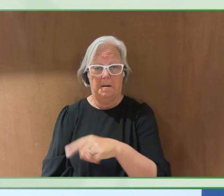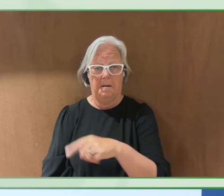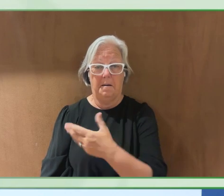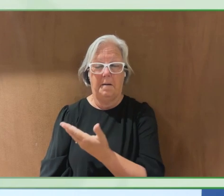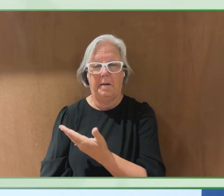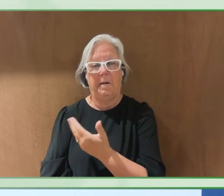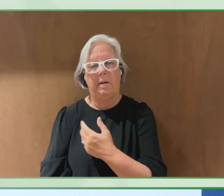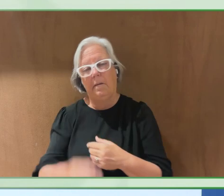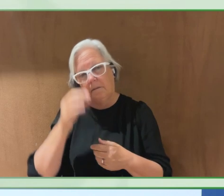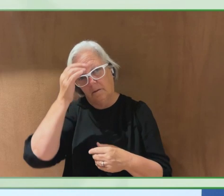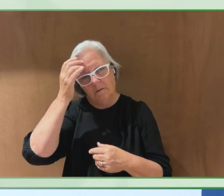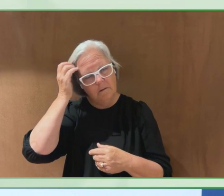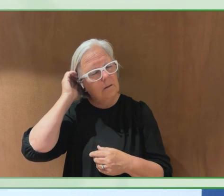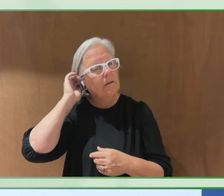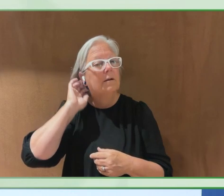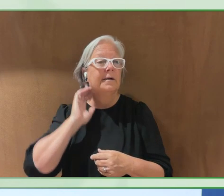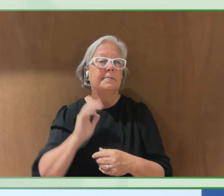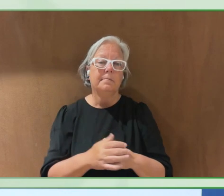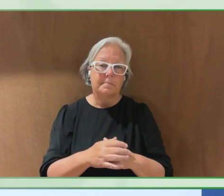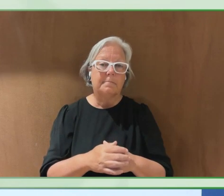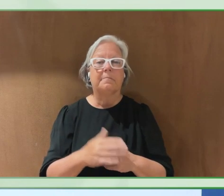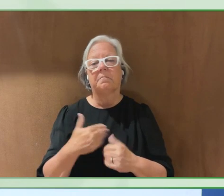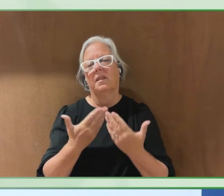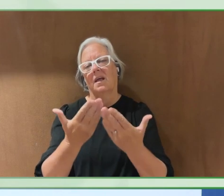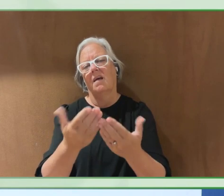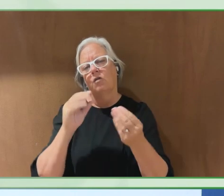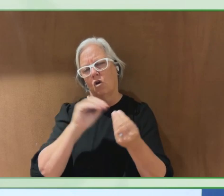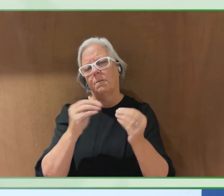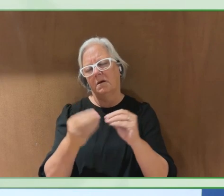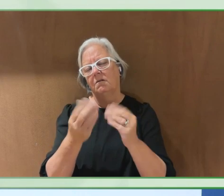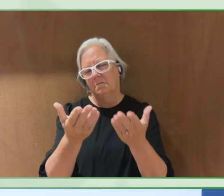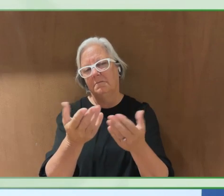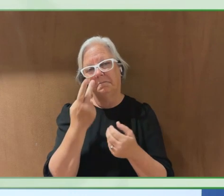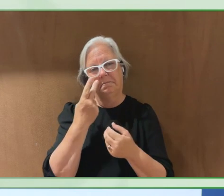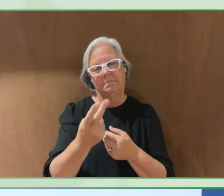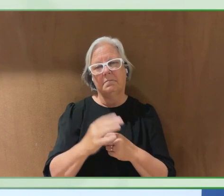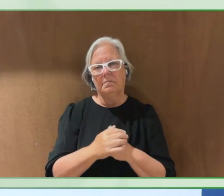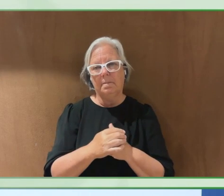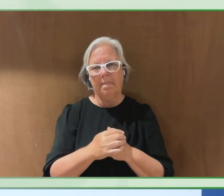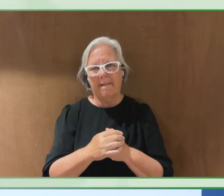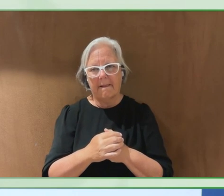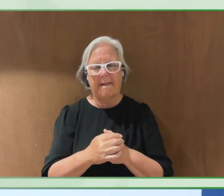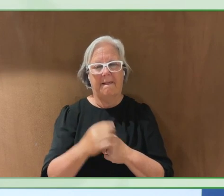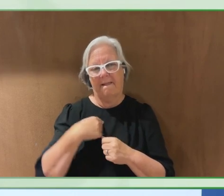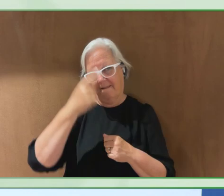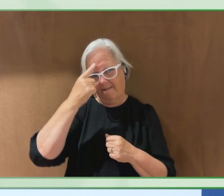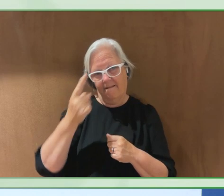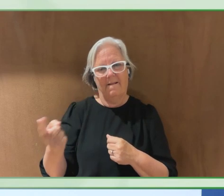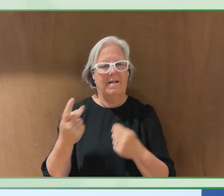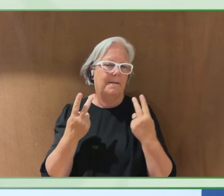some results, some numbers, indicators are very important. So,